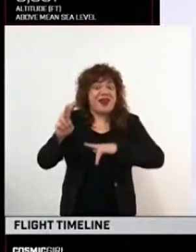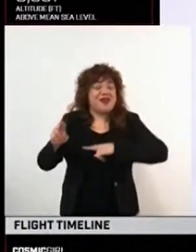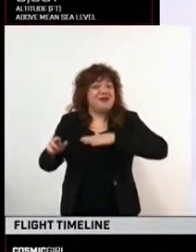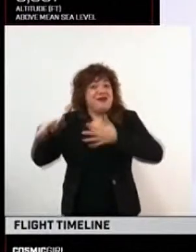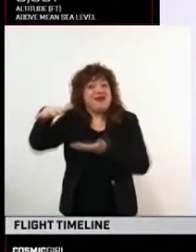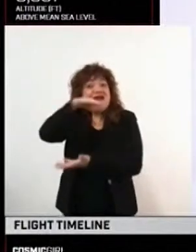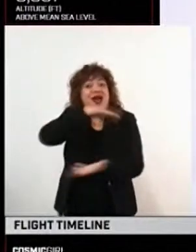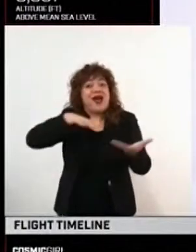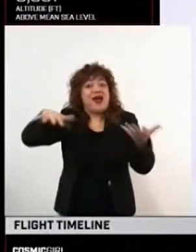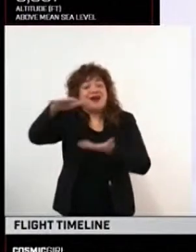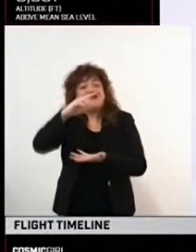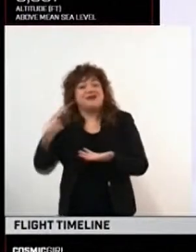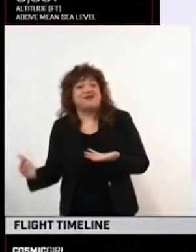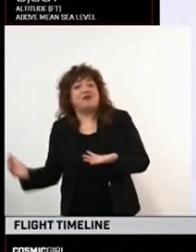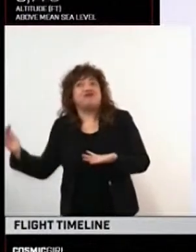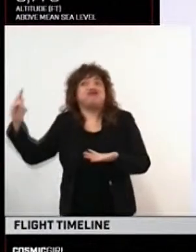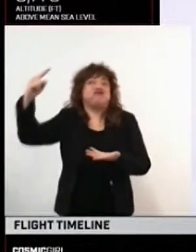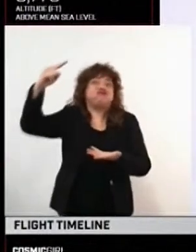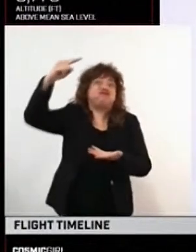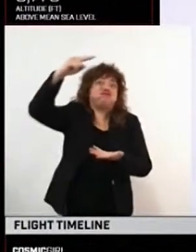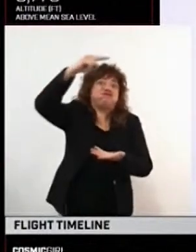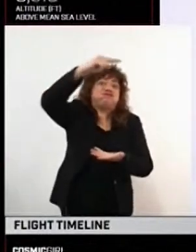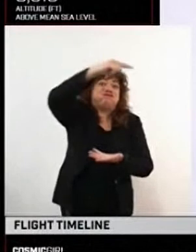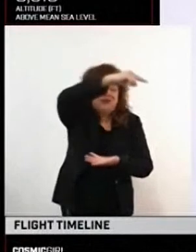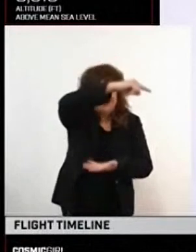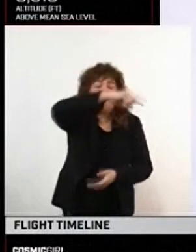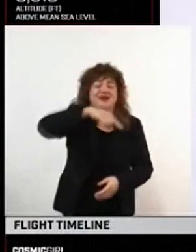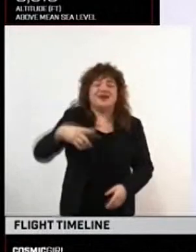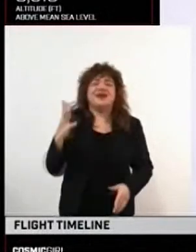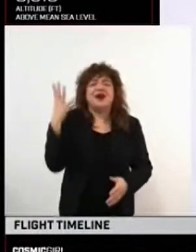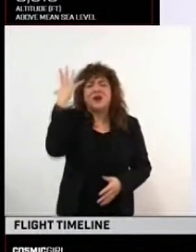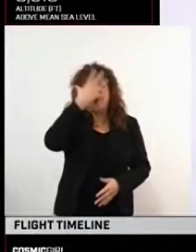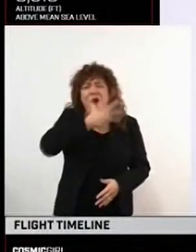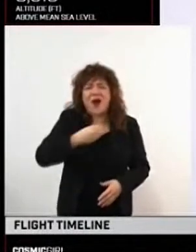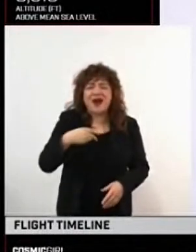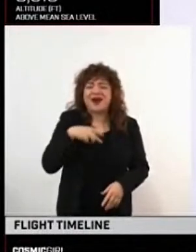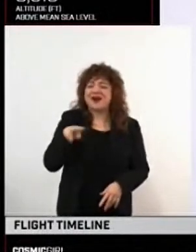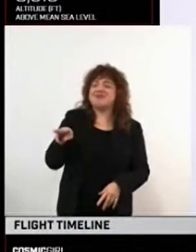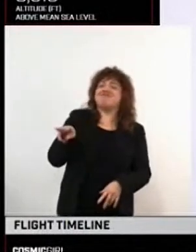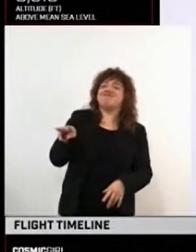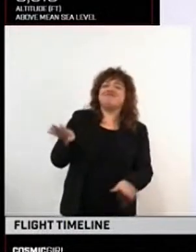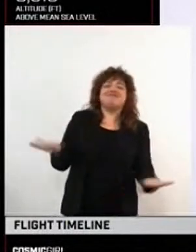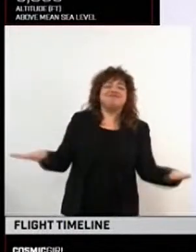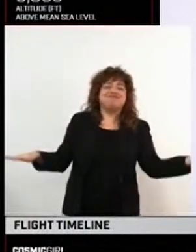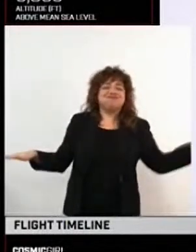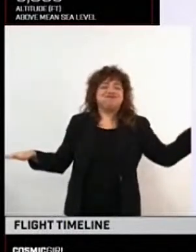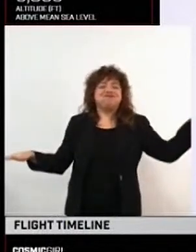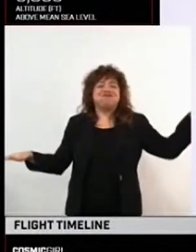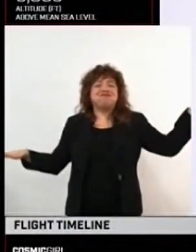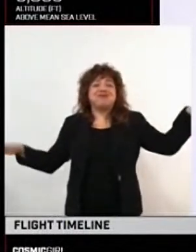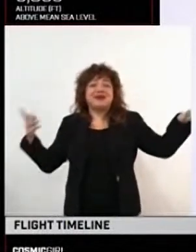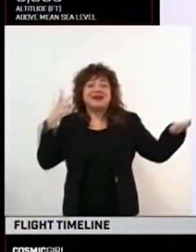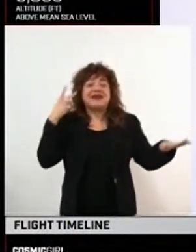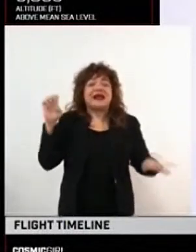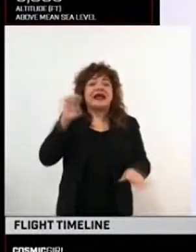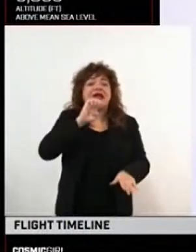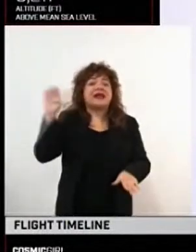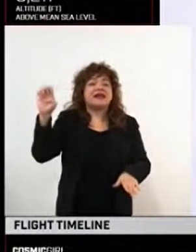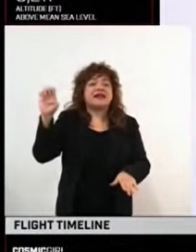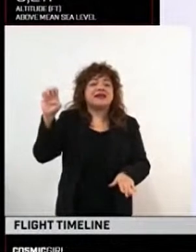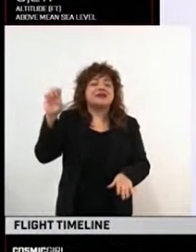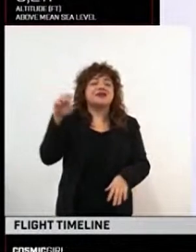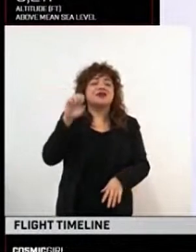an absolutely gorgeous view of Cosmic Girl as she was taking off with the Eastern Sierras in the background.